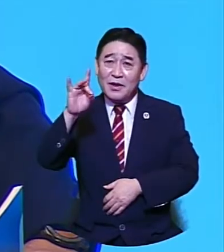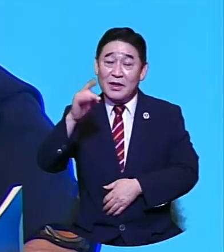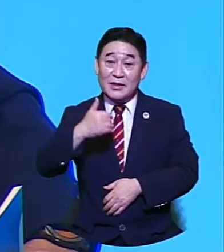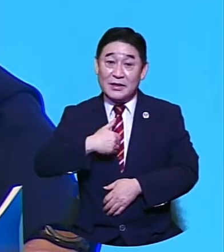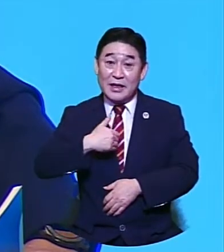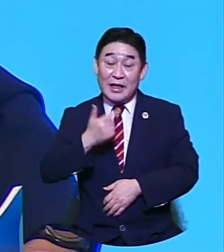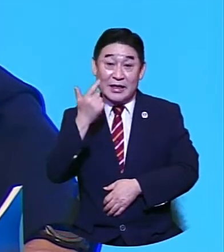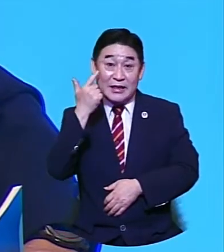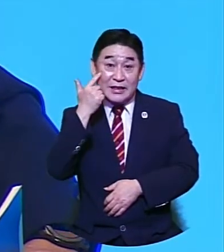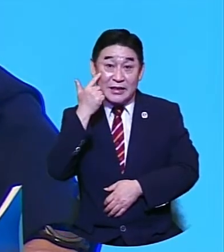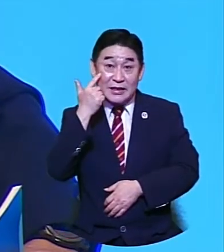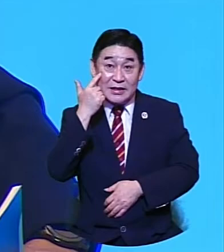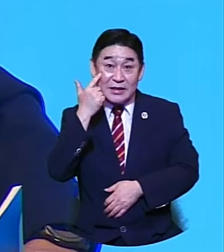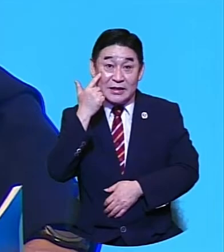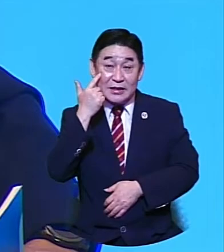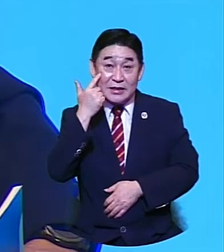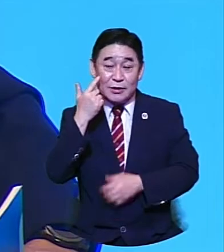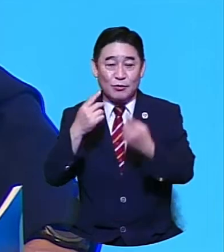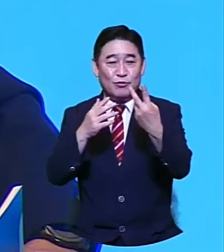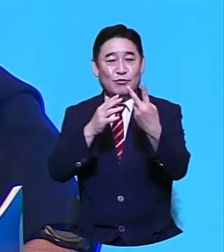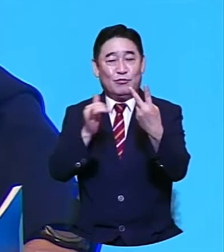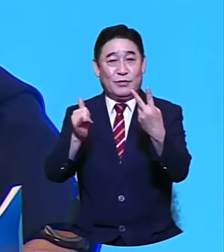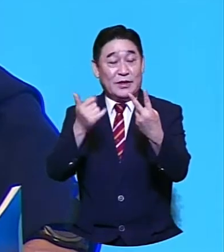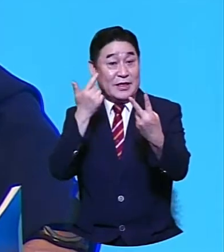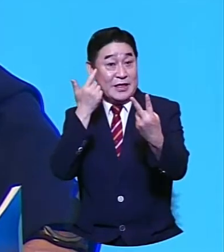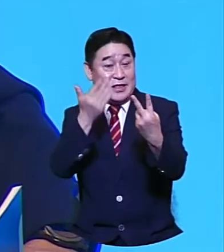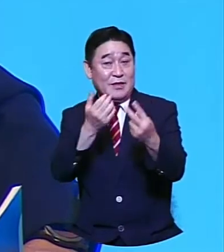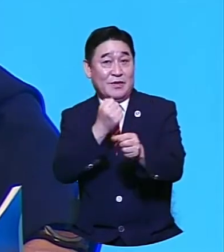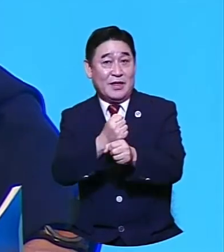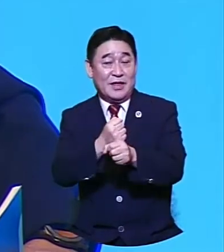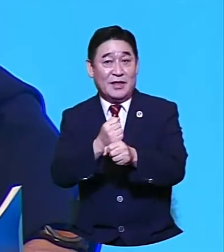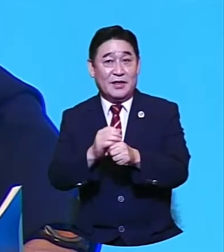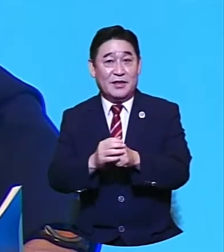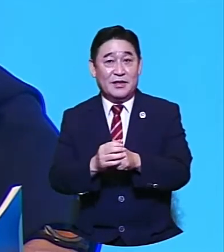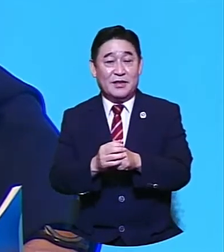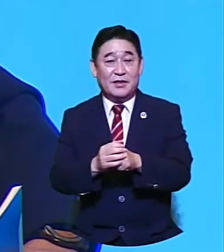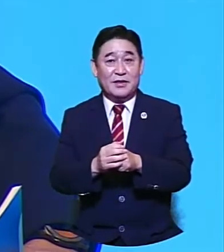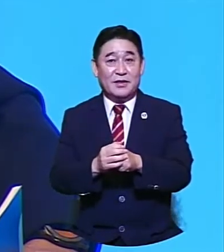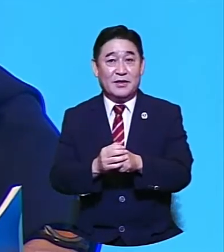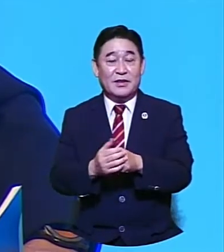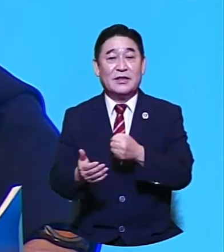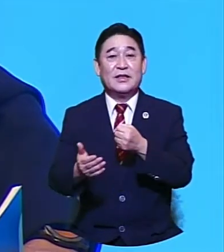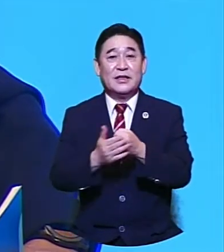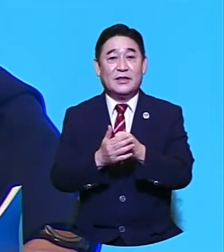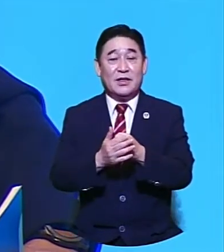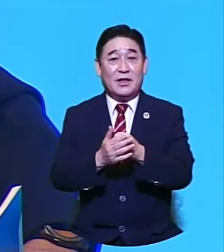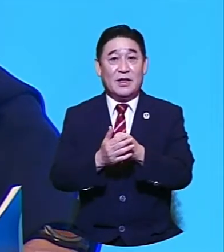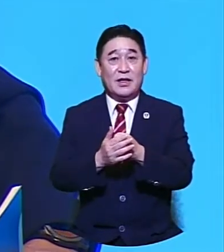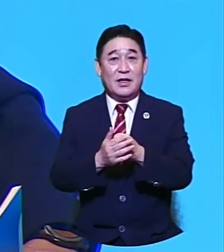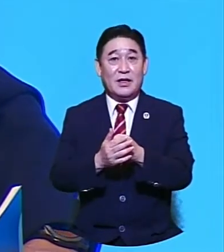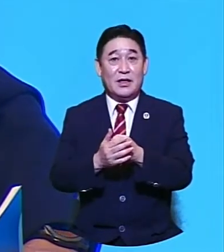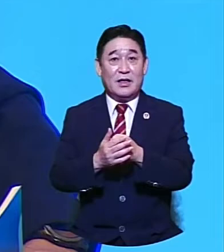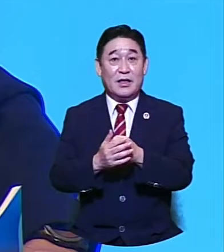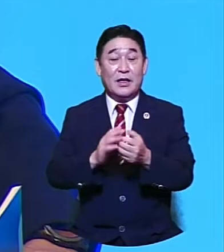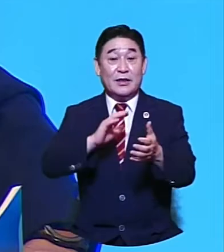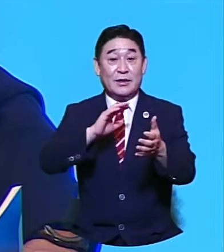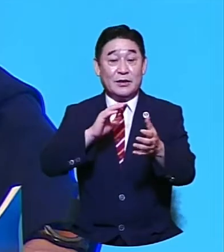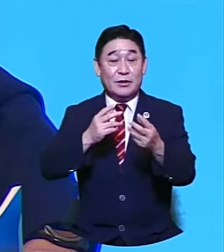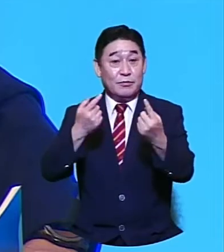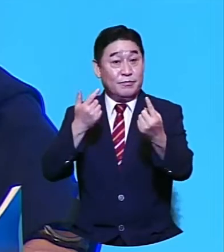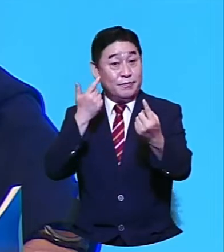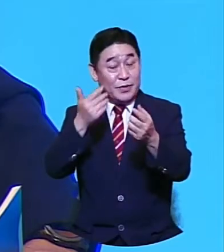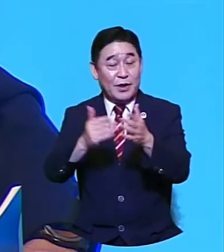to all speakers. So, we have a 1-2 round of our own discussions, and then I'll pick up